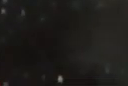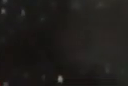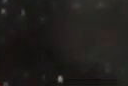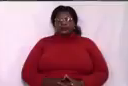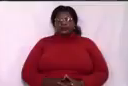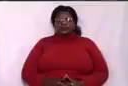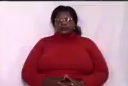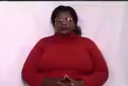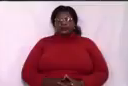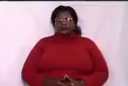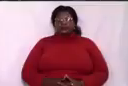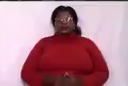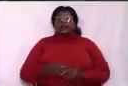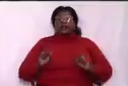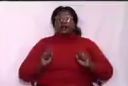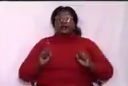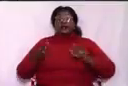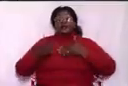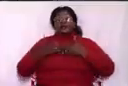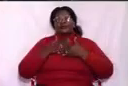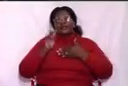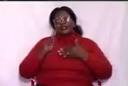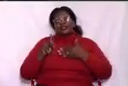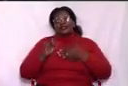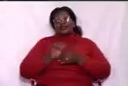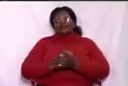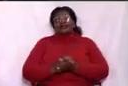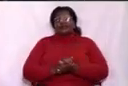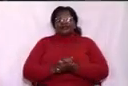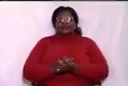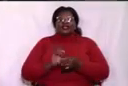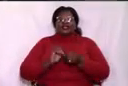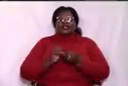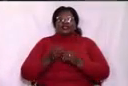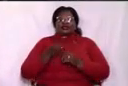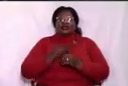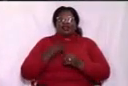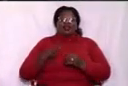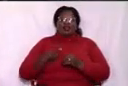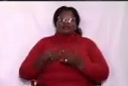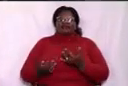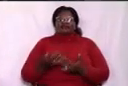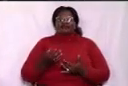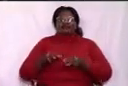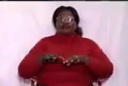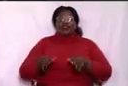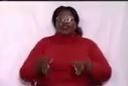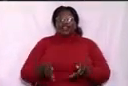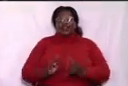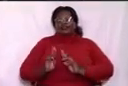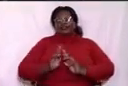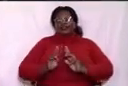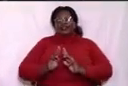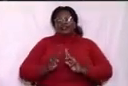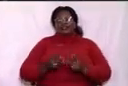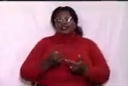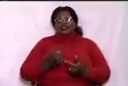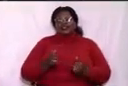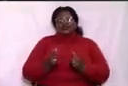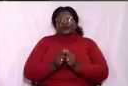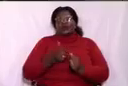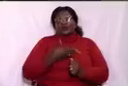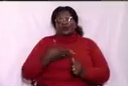Okay. All right. Welcome back. Episode 11 of Campfire Series. I'm chatting to Ndeshi